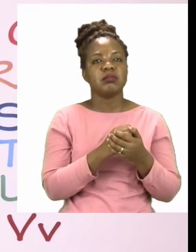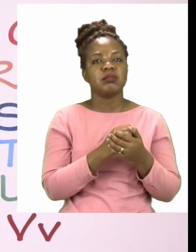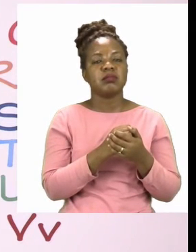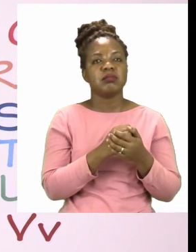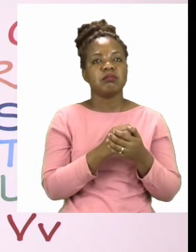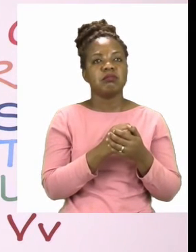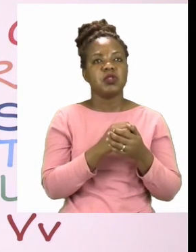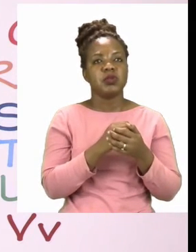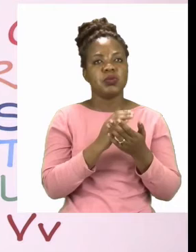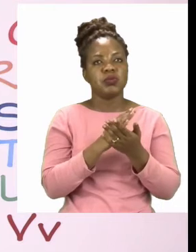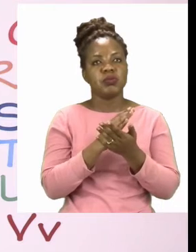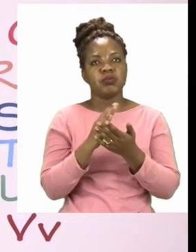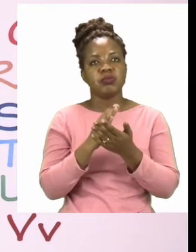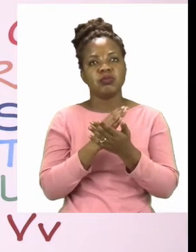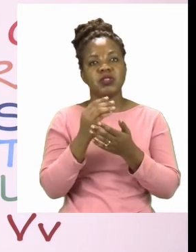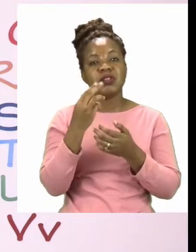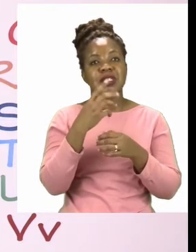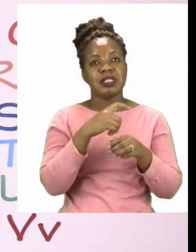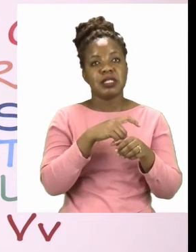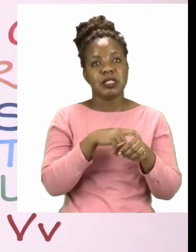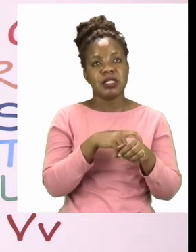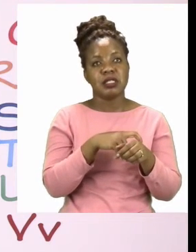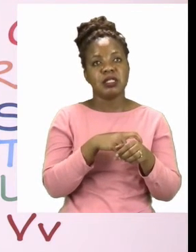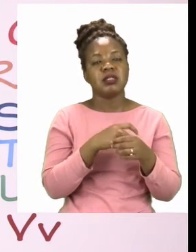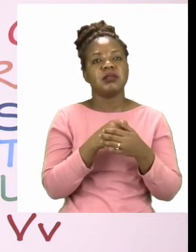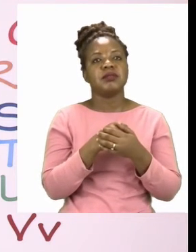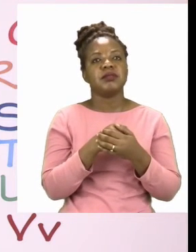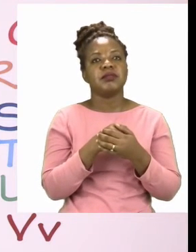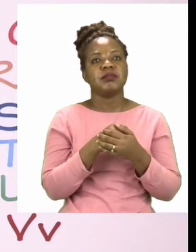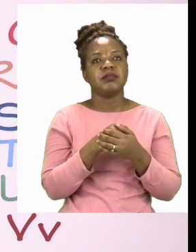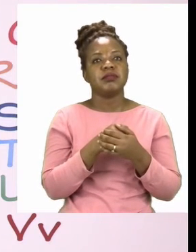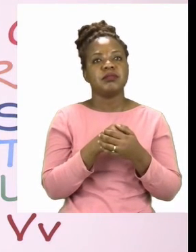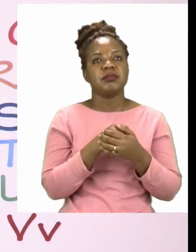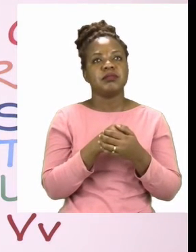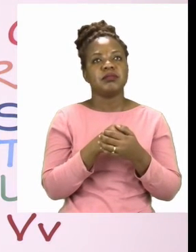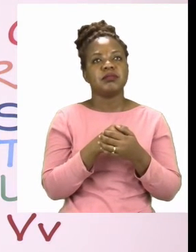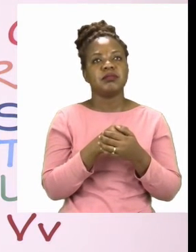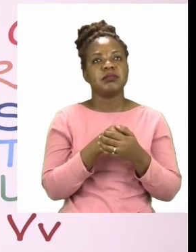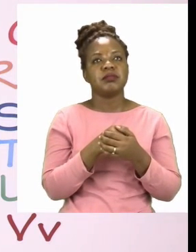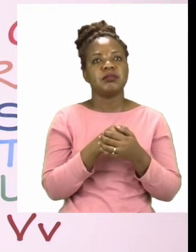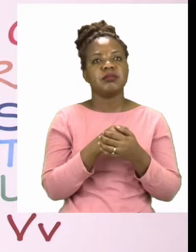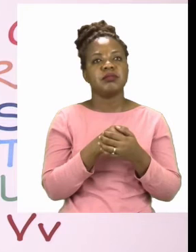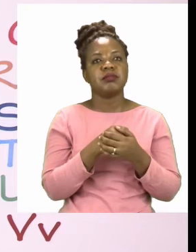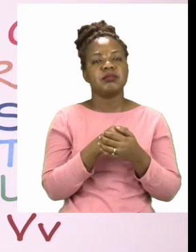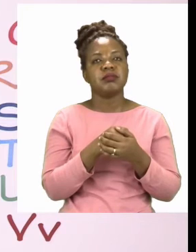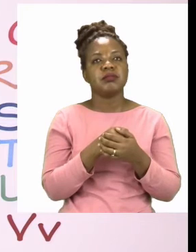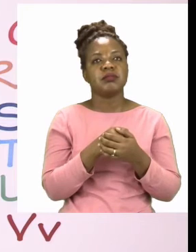you, 1 for you, 1 for you. So now we are on 2 for all the groups.